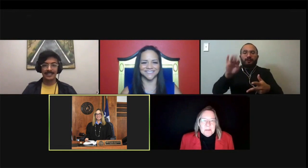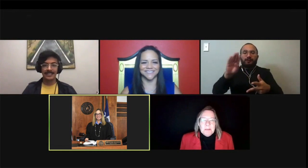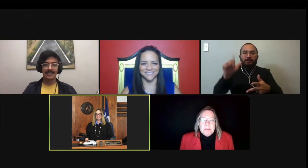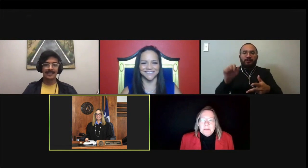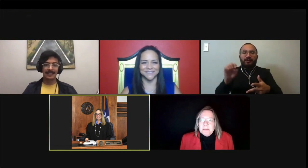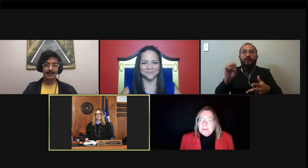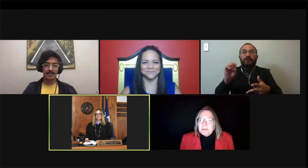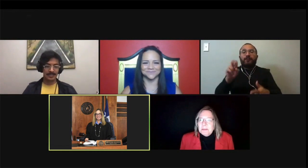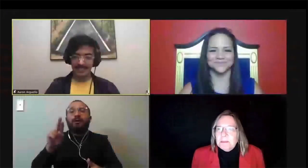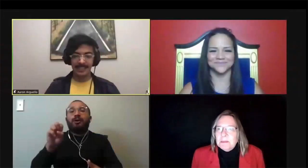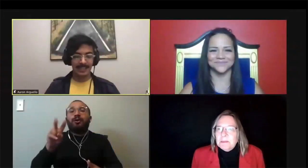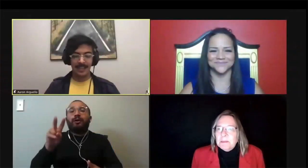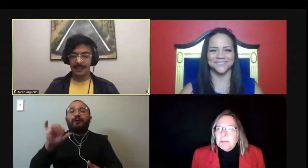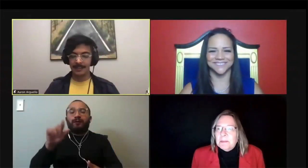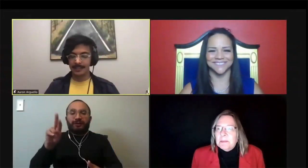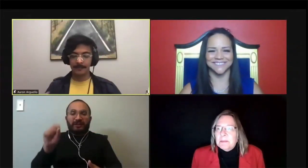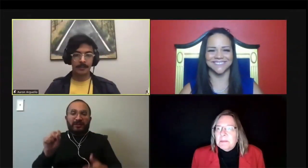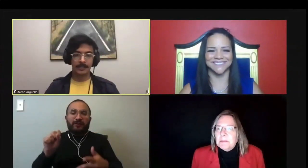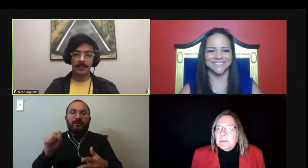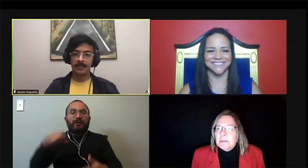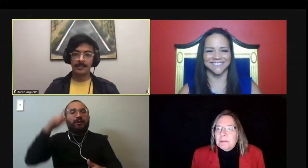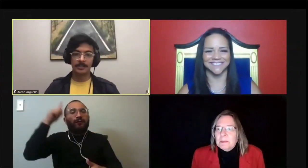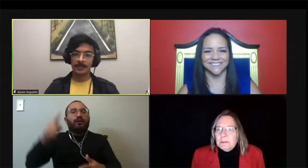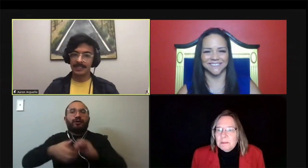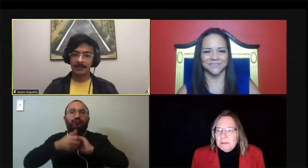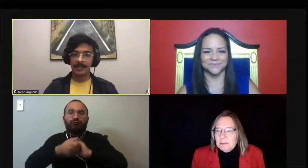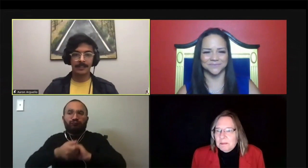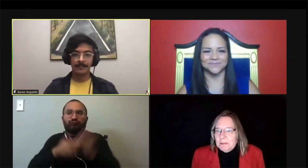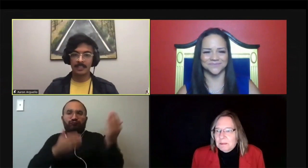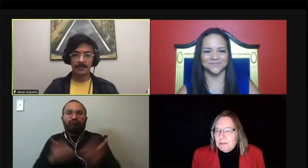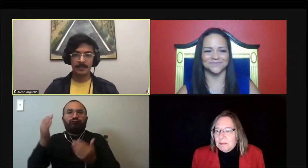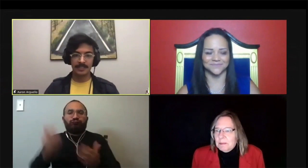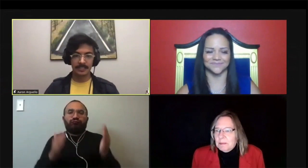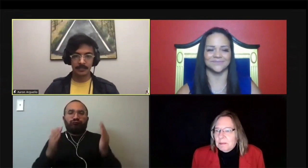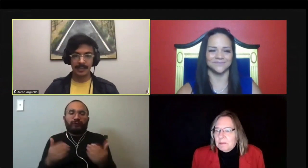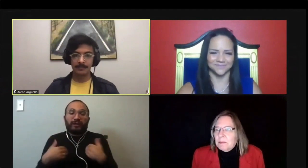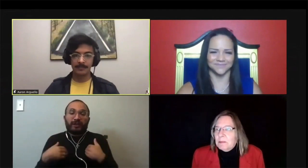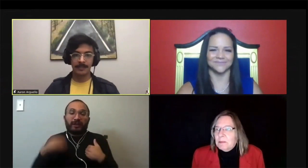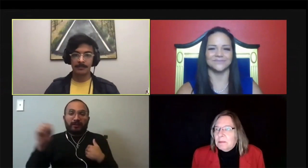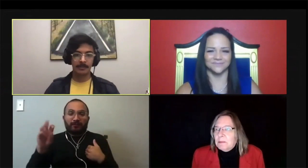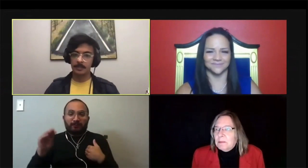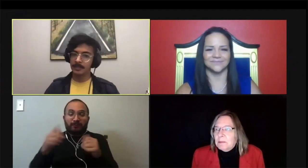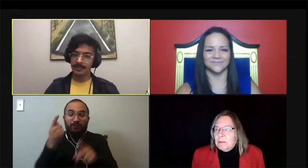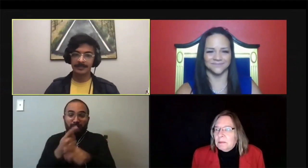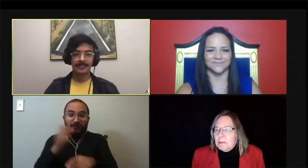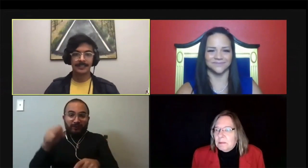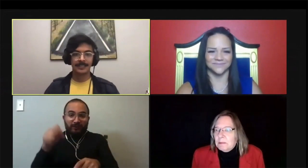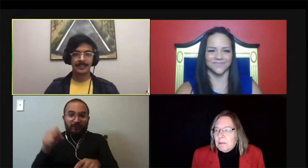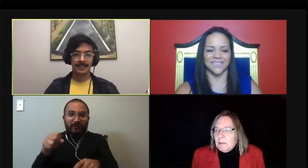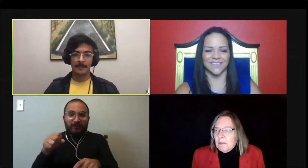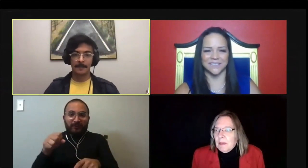co-host this. Josie, they can follow you all on social media, right? You all have Facebook, Instagram, maybe Twitter?